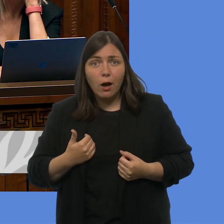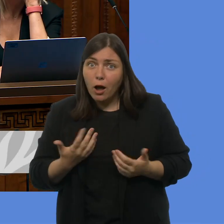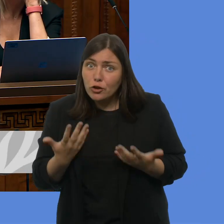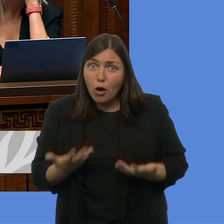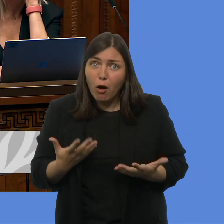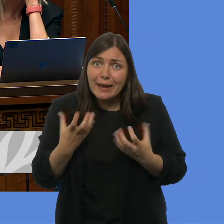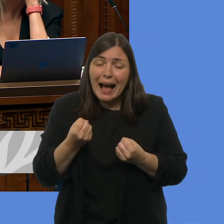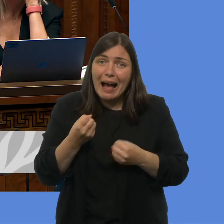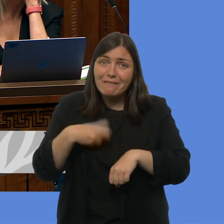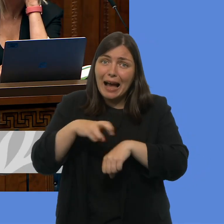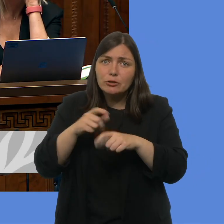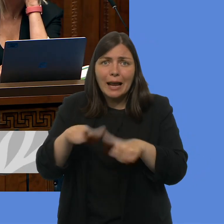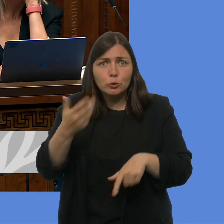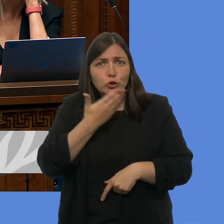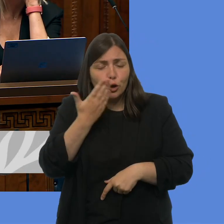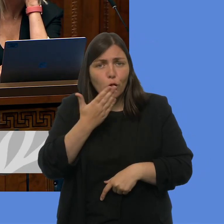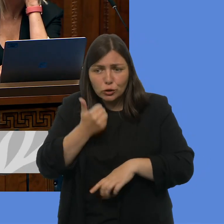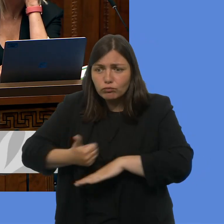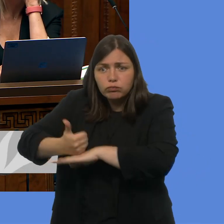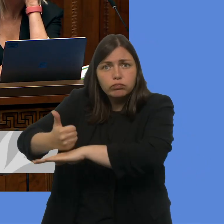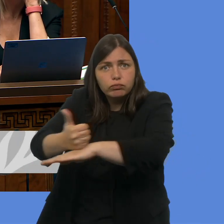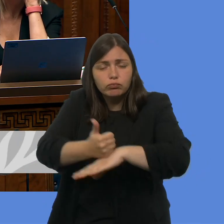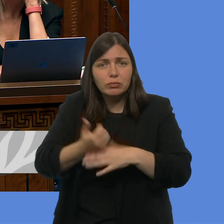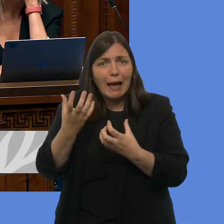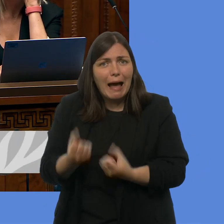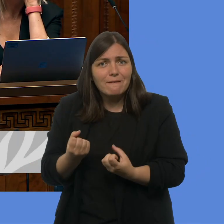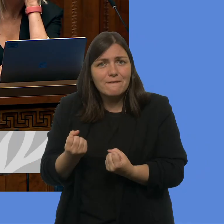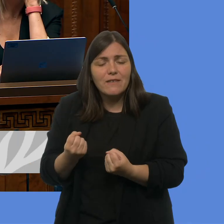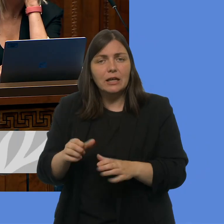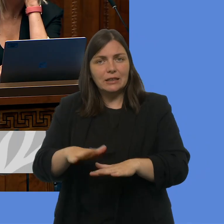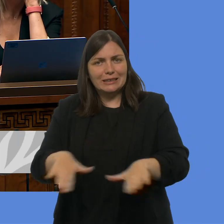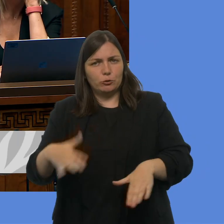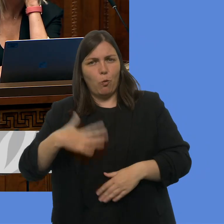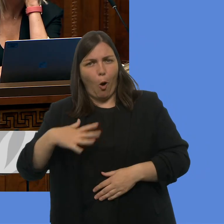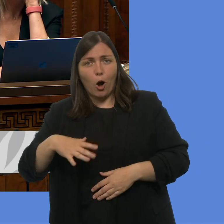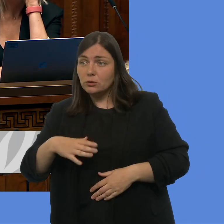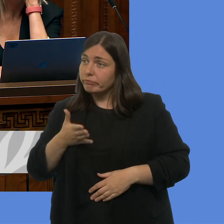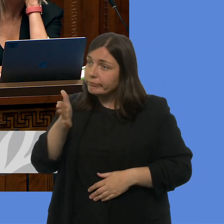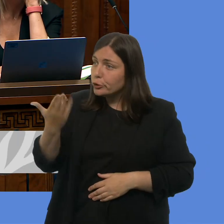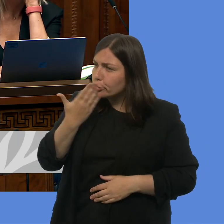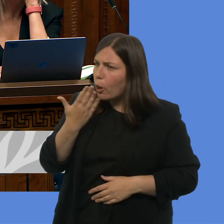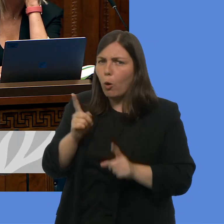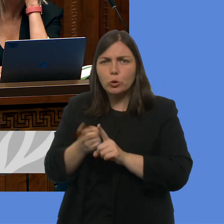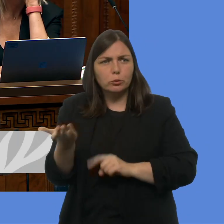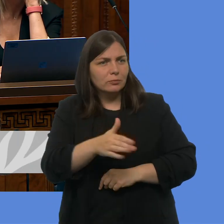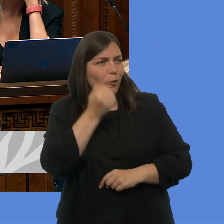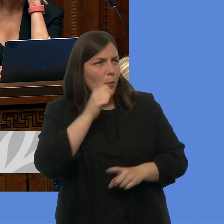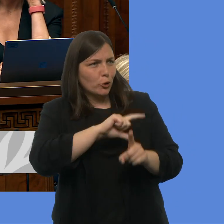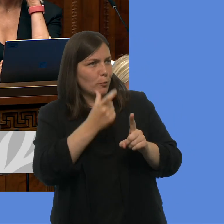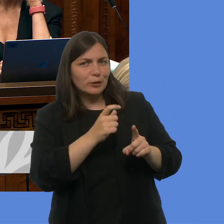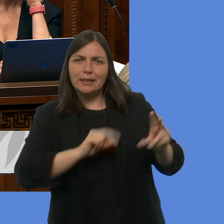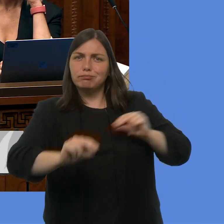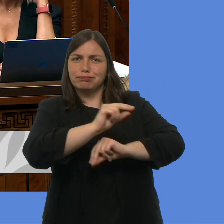Irish today, and they want to see their language and hear their language in the community in which they live. So I think that